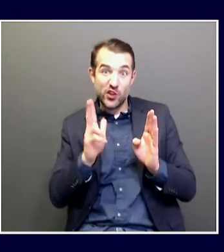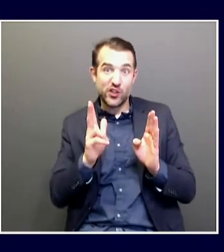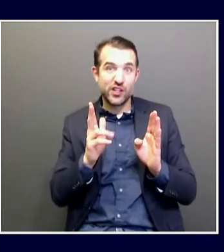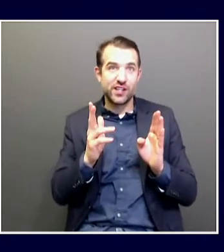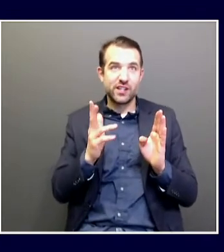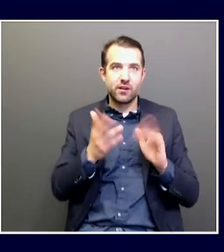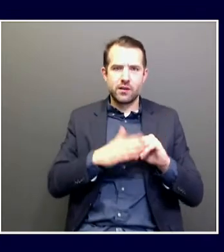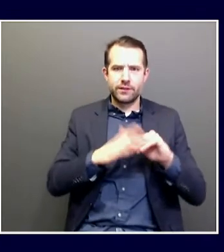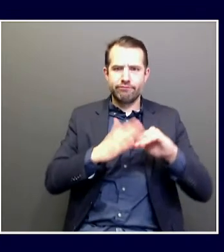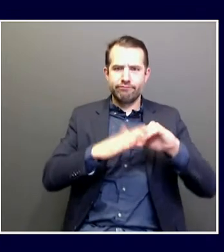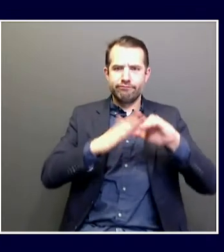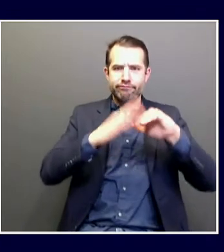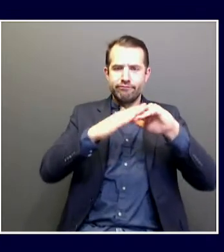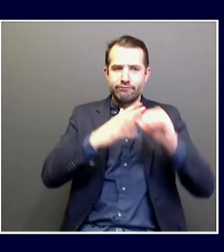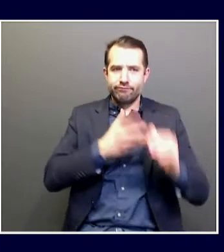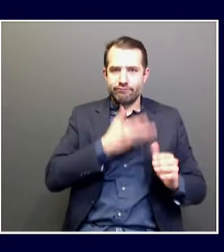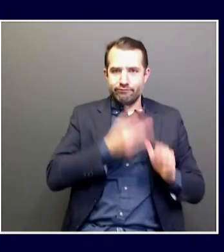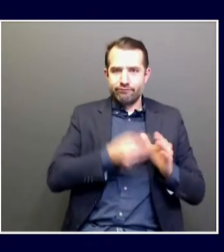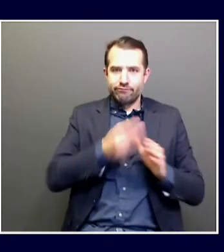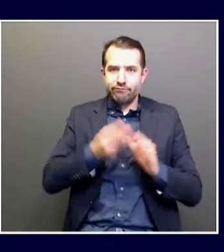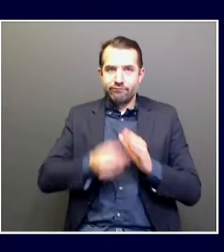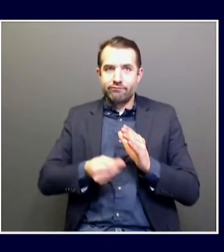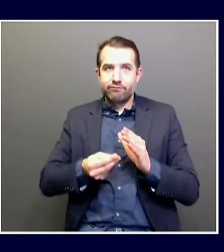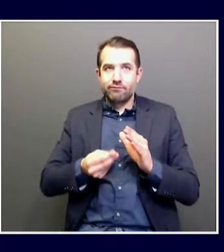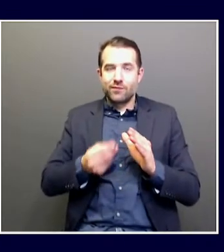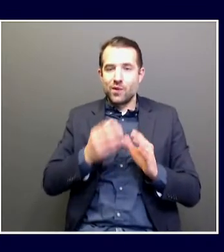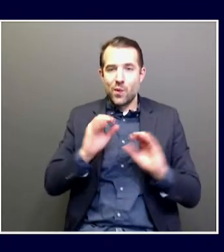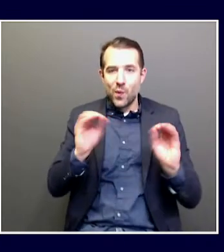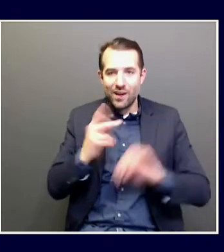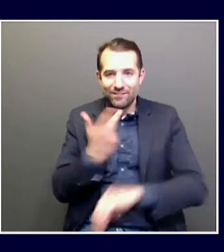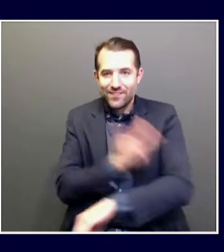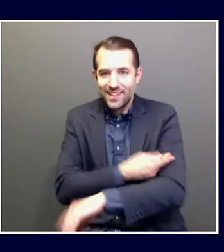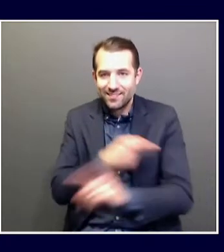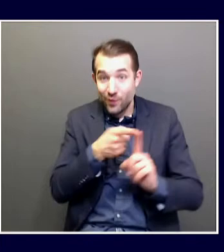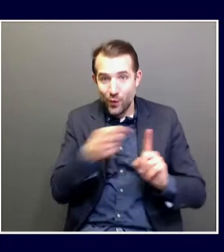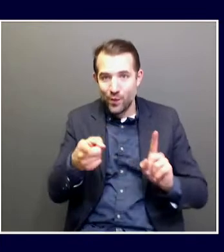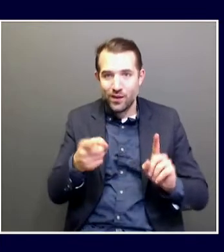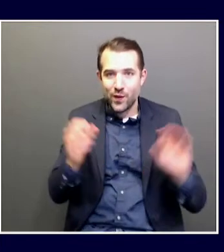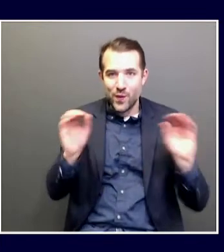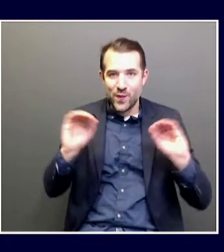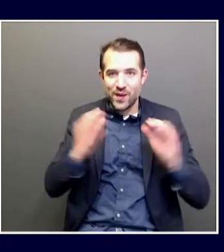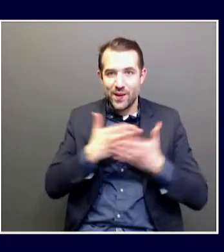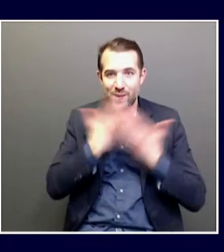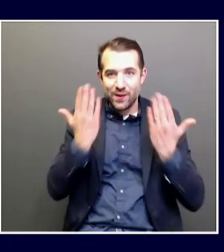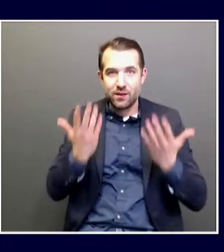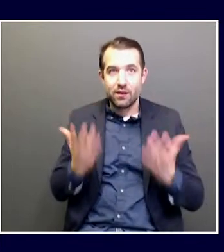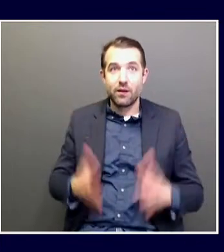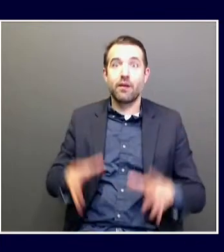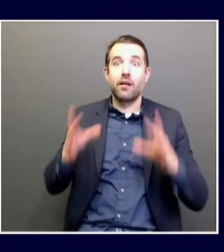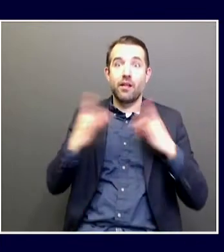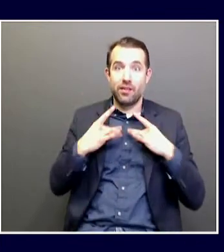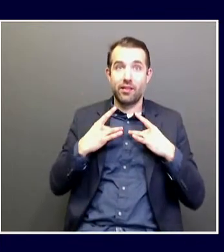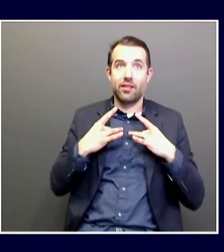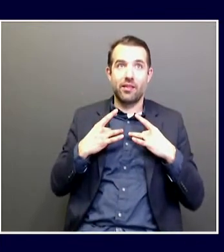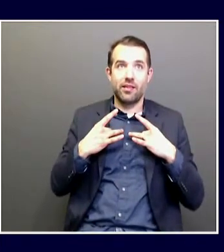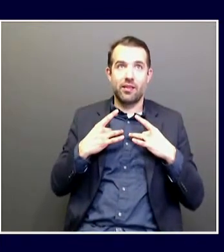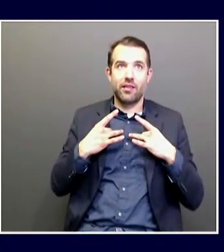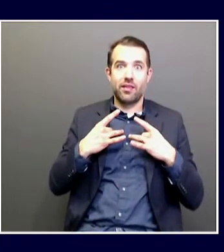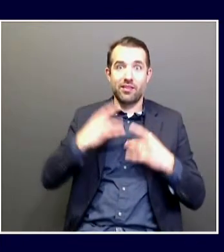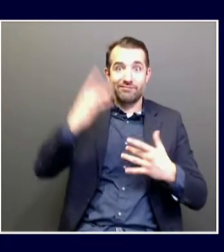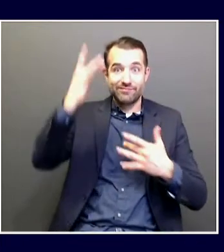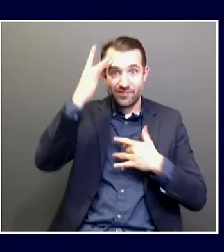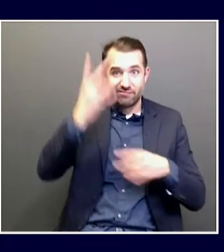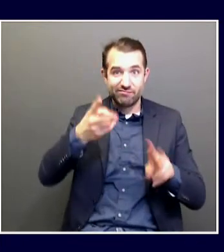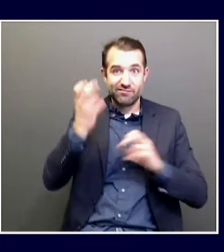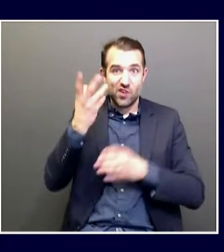people, many of whom are unvaccinated, who are succumbing to the virus. That, of course, leads to greater concern as we